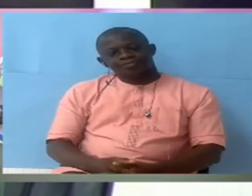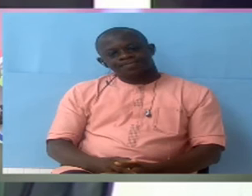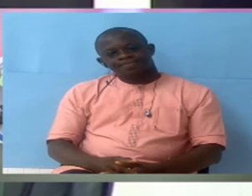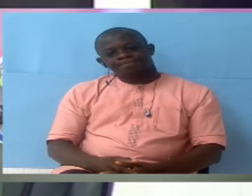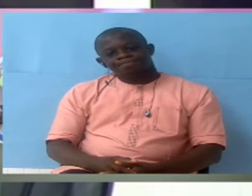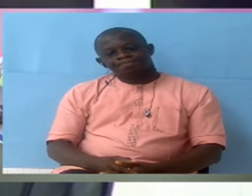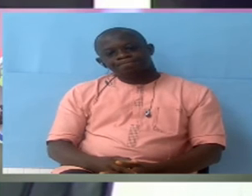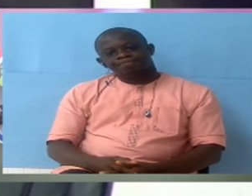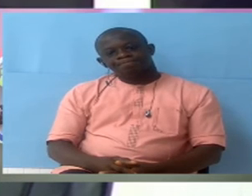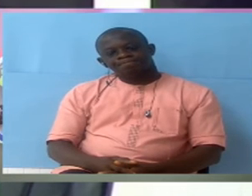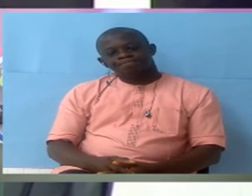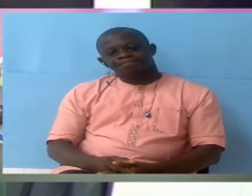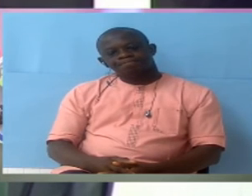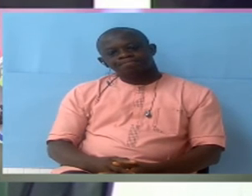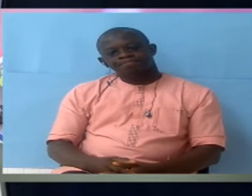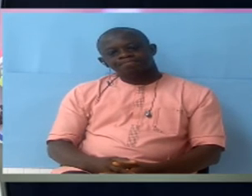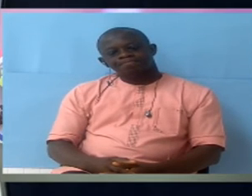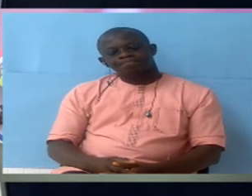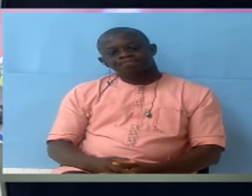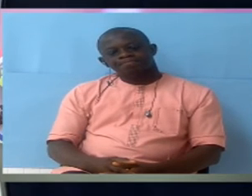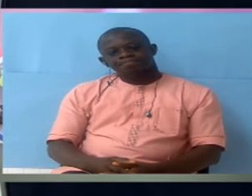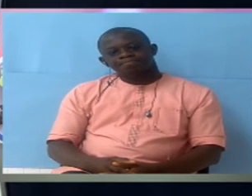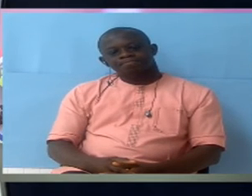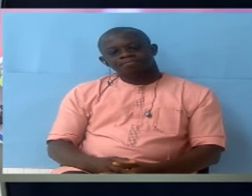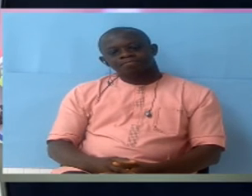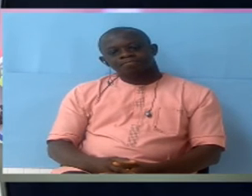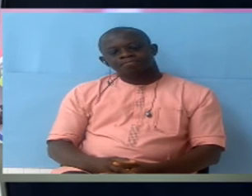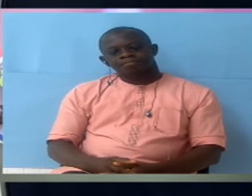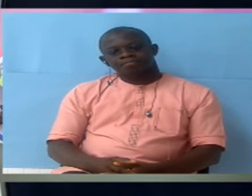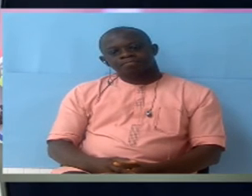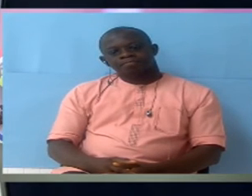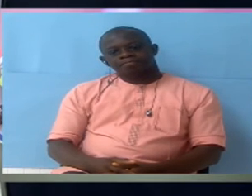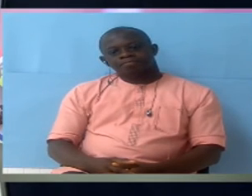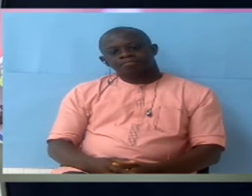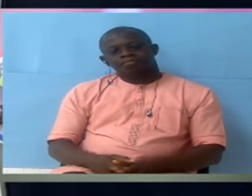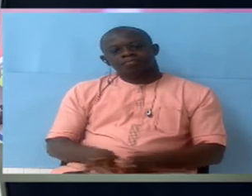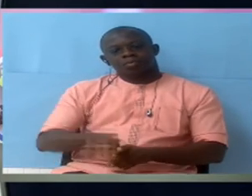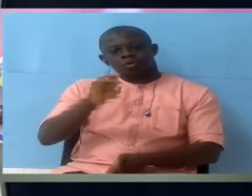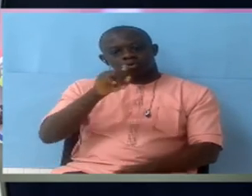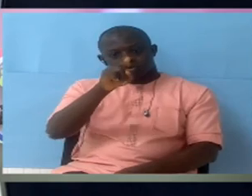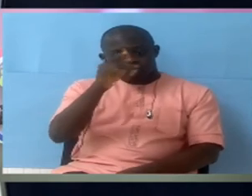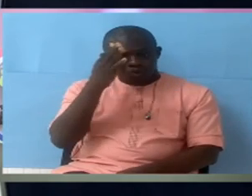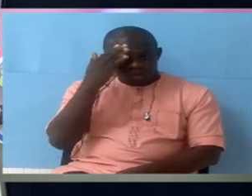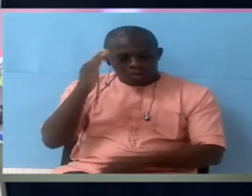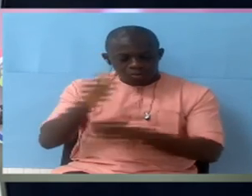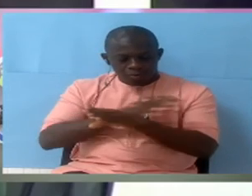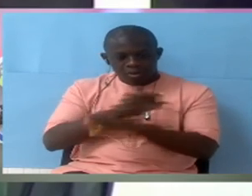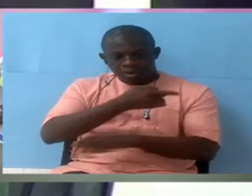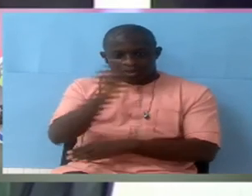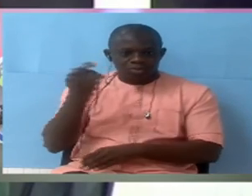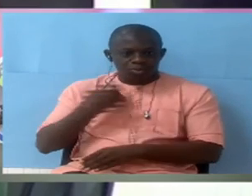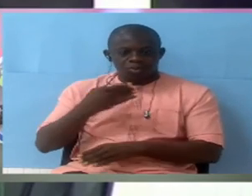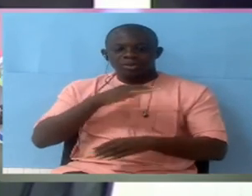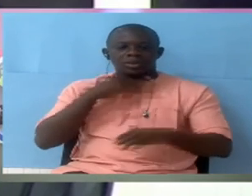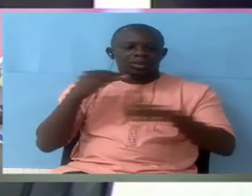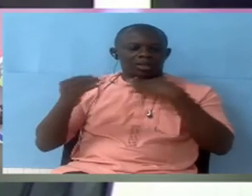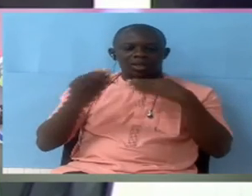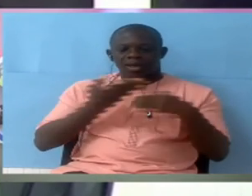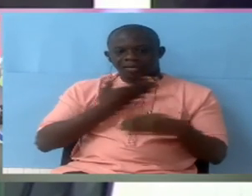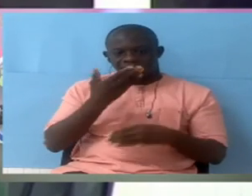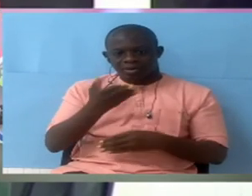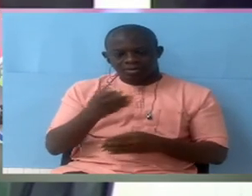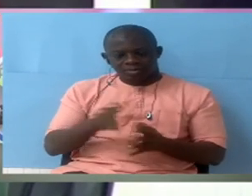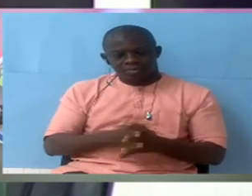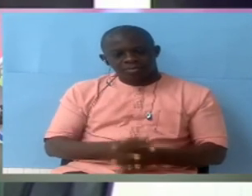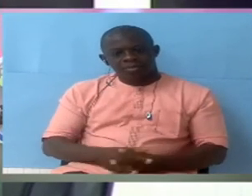togg. And you knew at that point that they were executed. Yes, wax bobu xam ngeen ni dañ leen